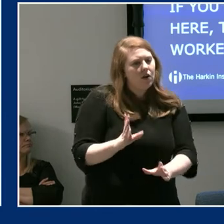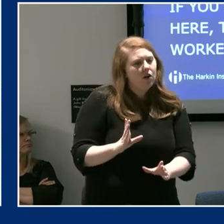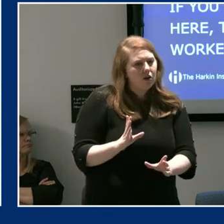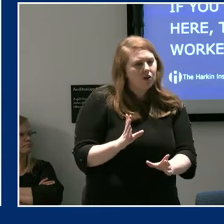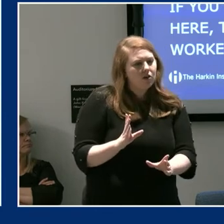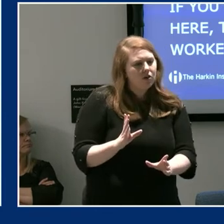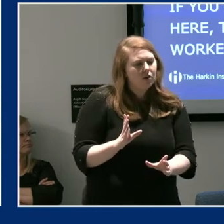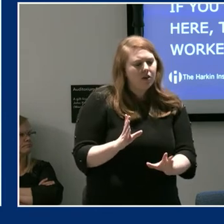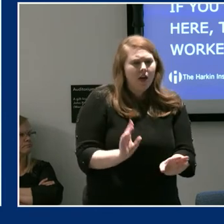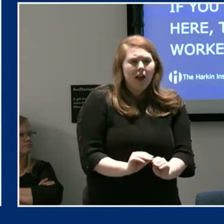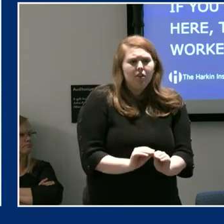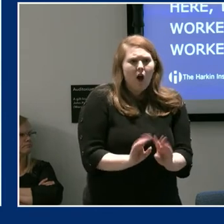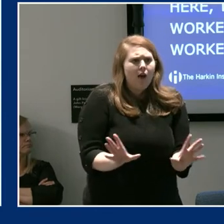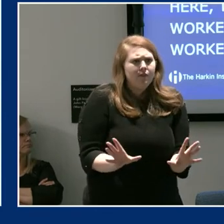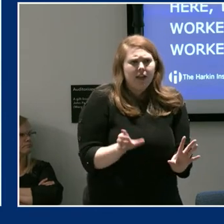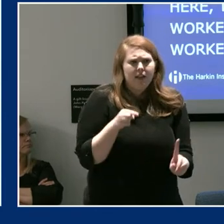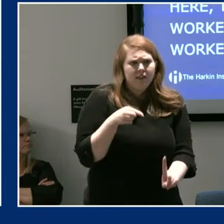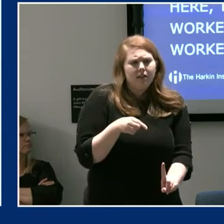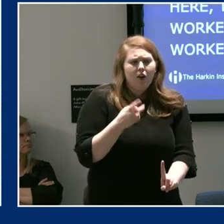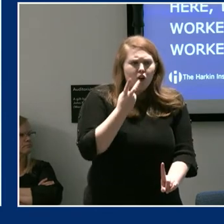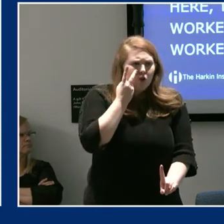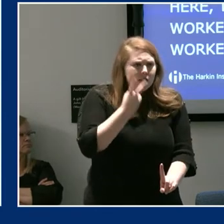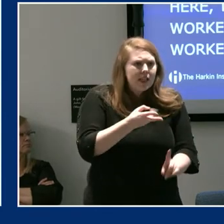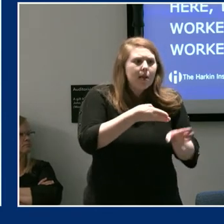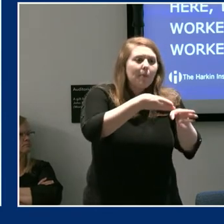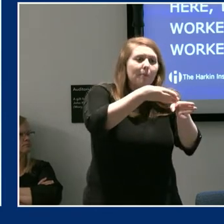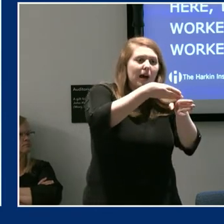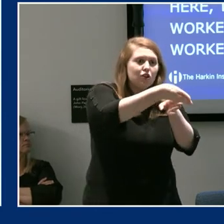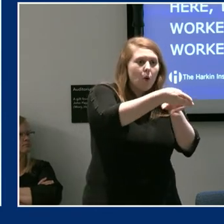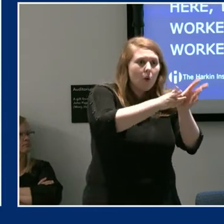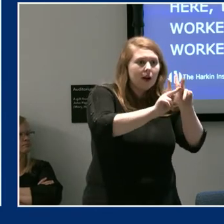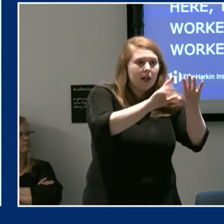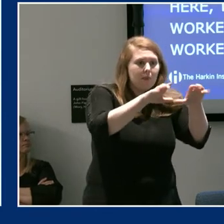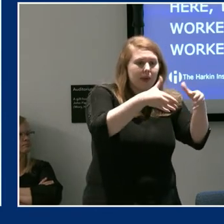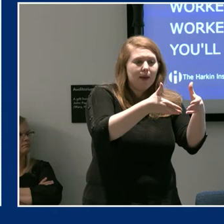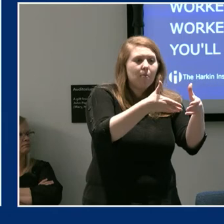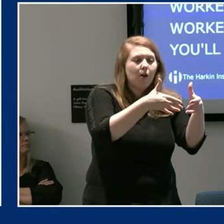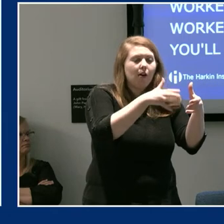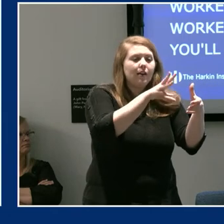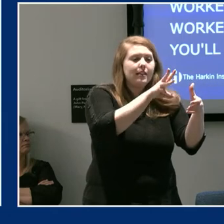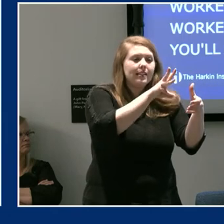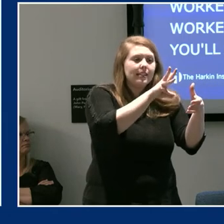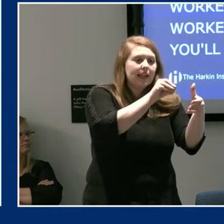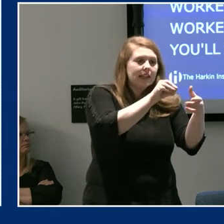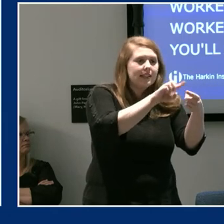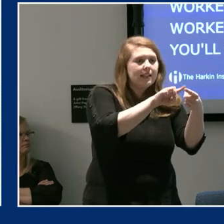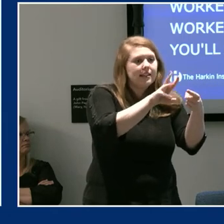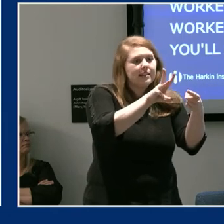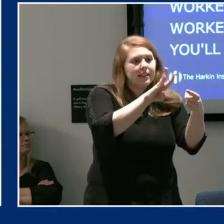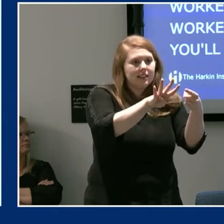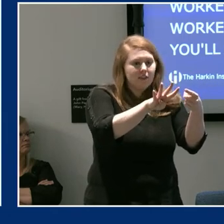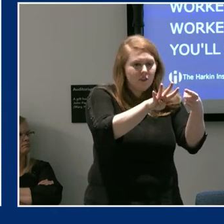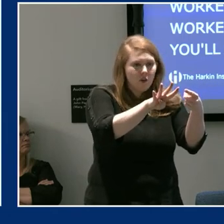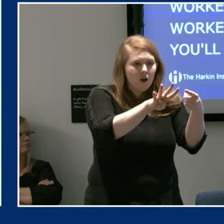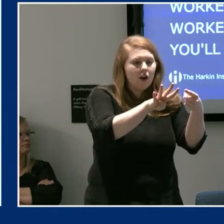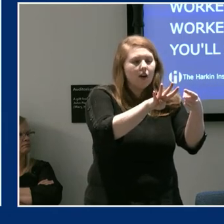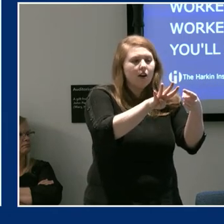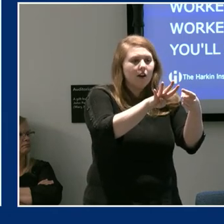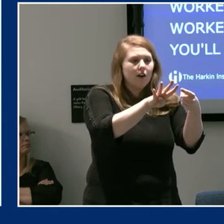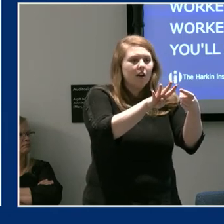is evident by, you'll see the majority of people, 60 to 64, musculoskeletal